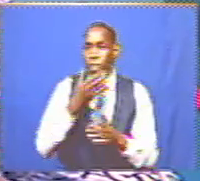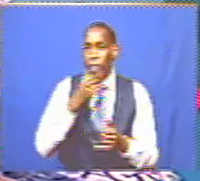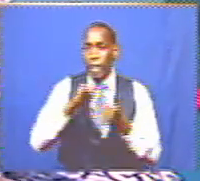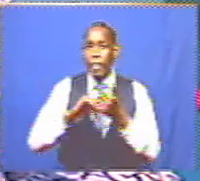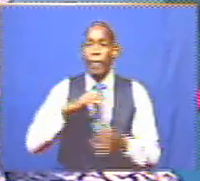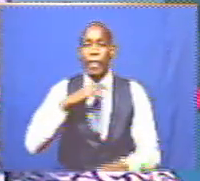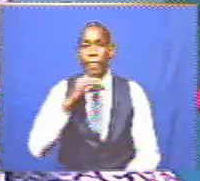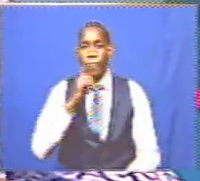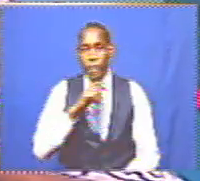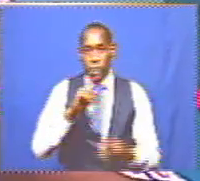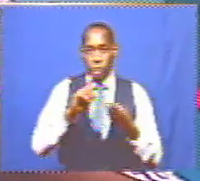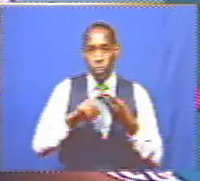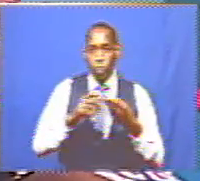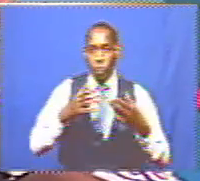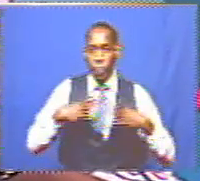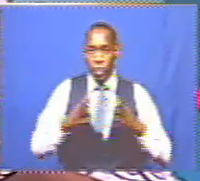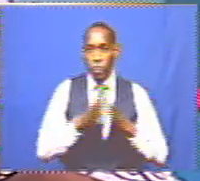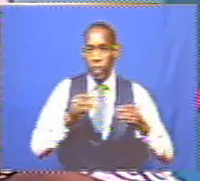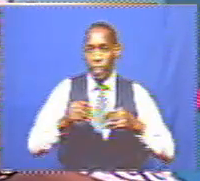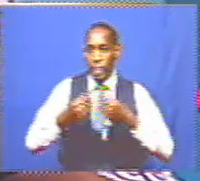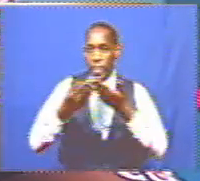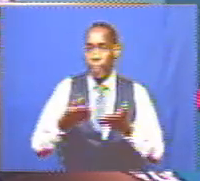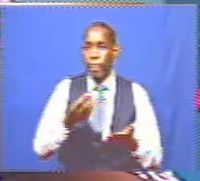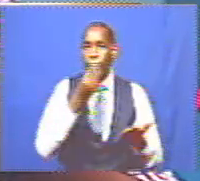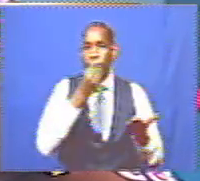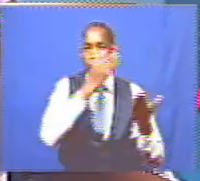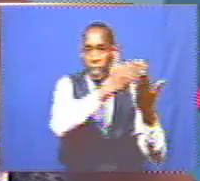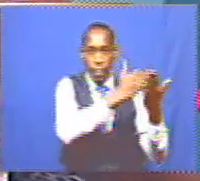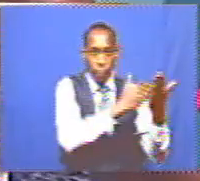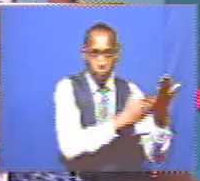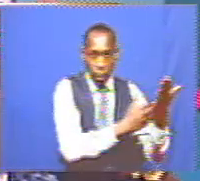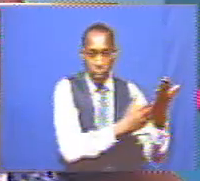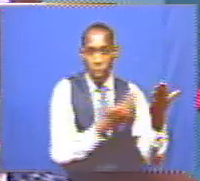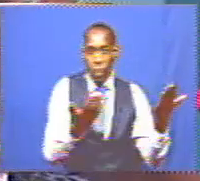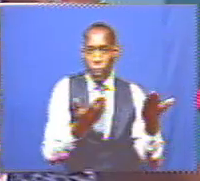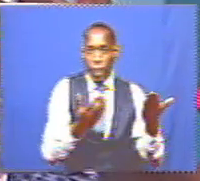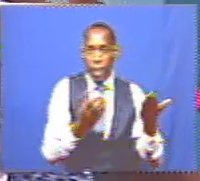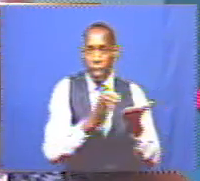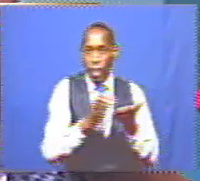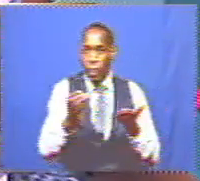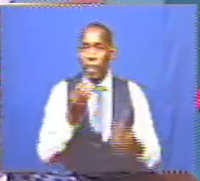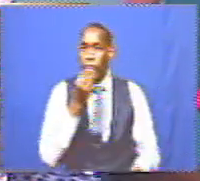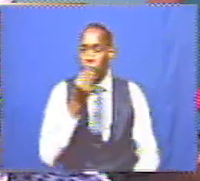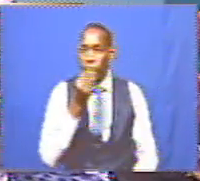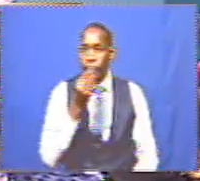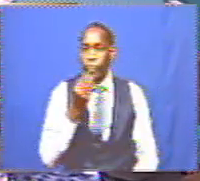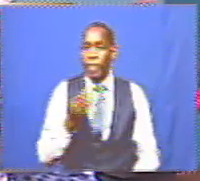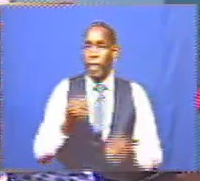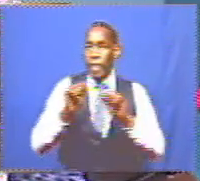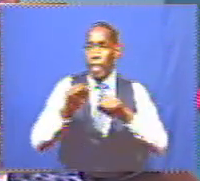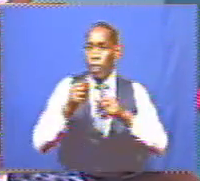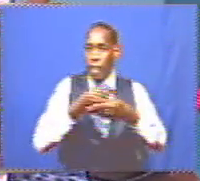with disability and give them a feeding program where I gave out food and I was able to buy